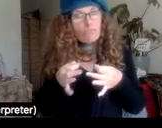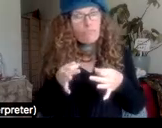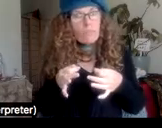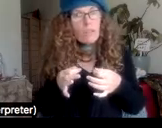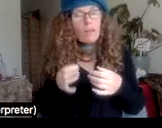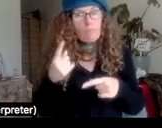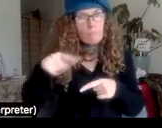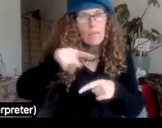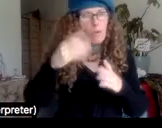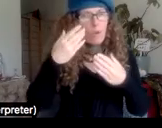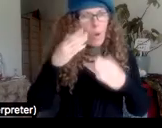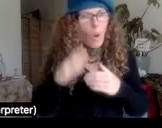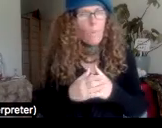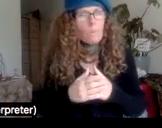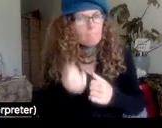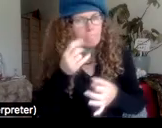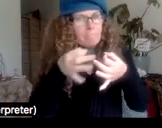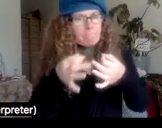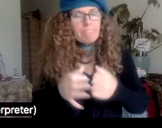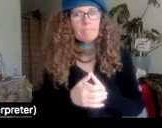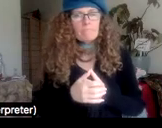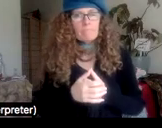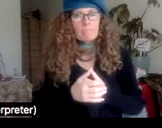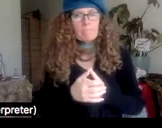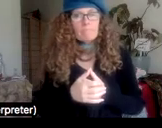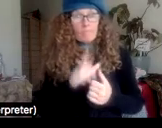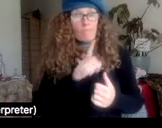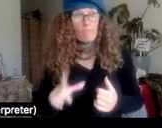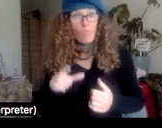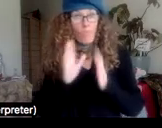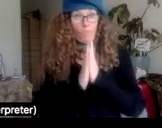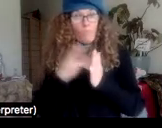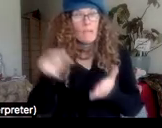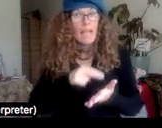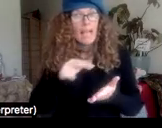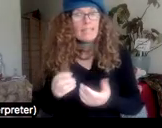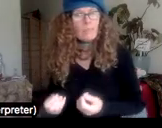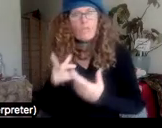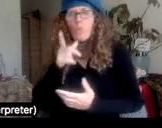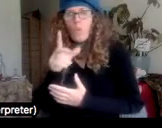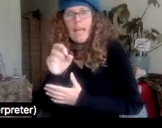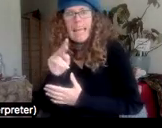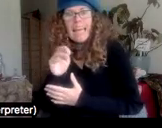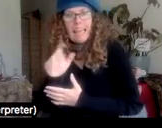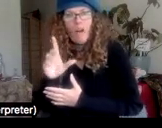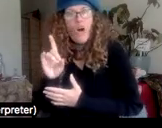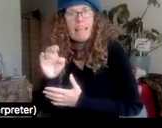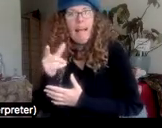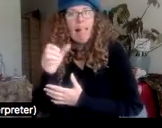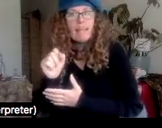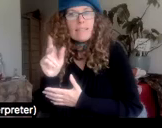Lord's Prayer is danced. It's at the inspiration of Neil Douglas Klotz, I believe. And